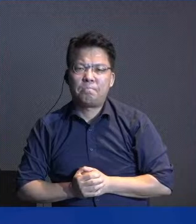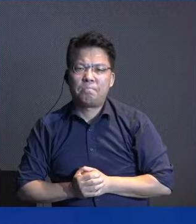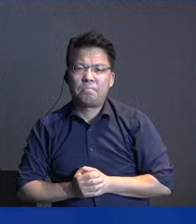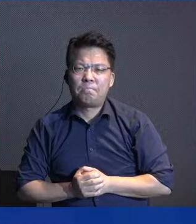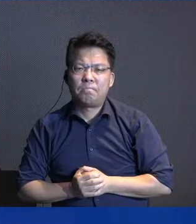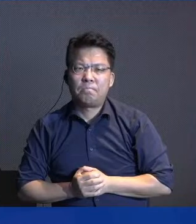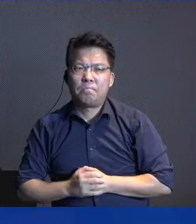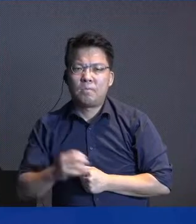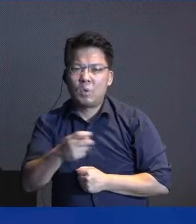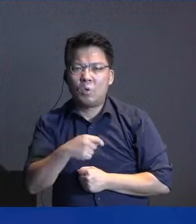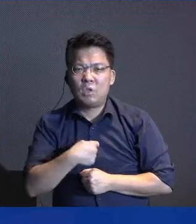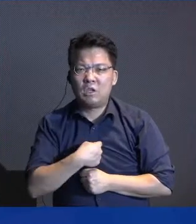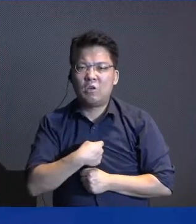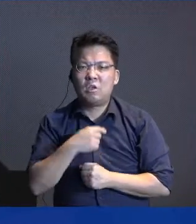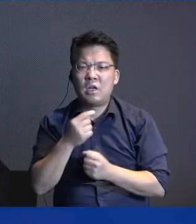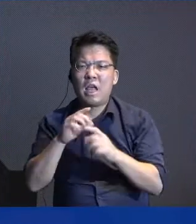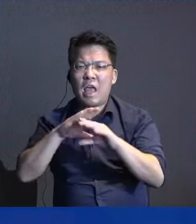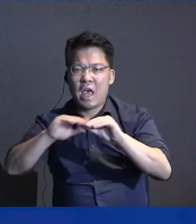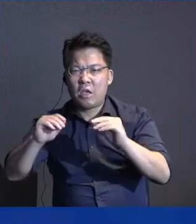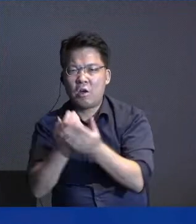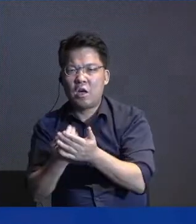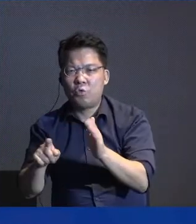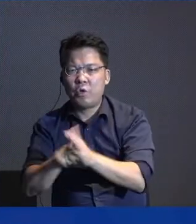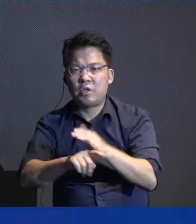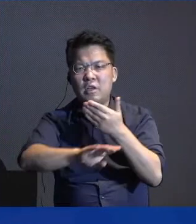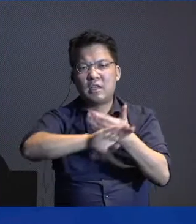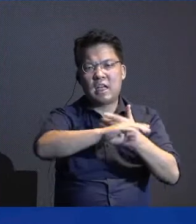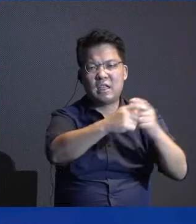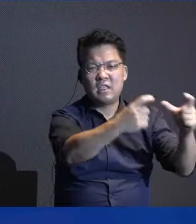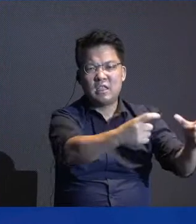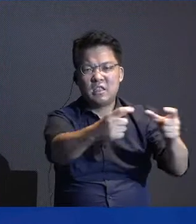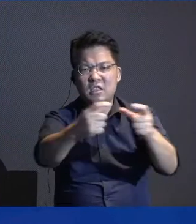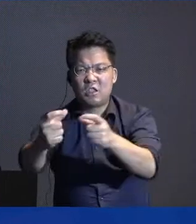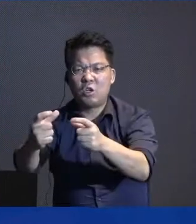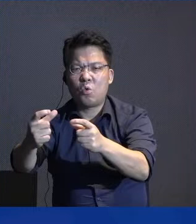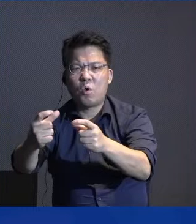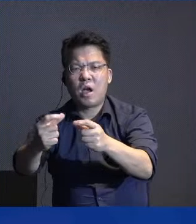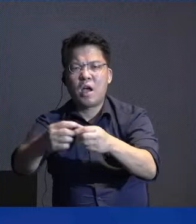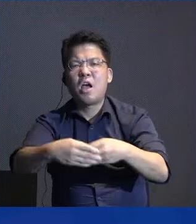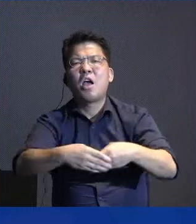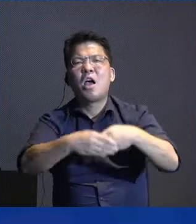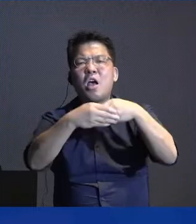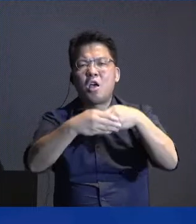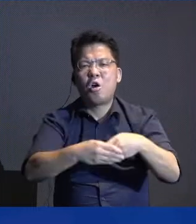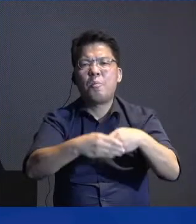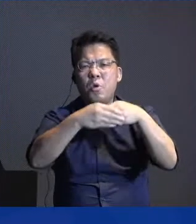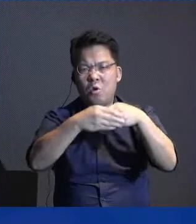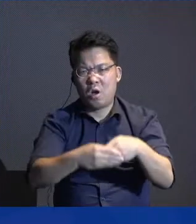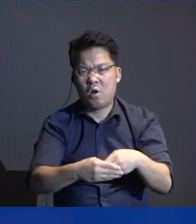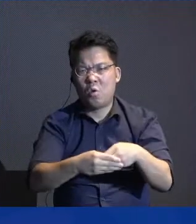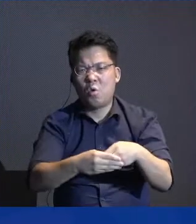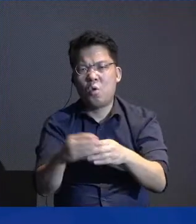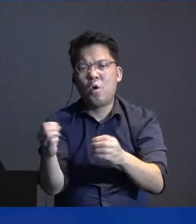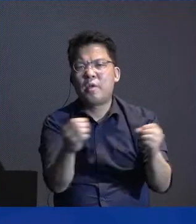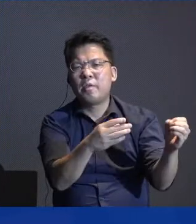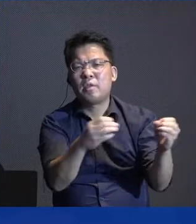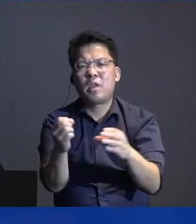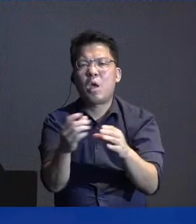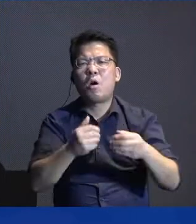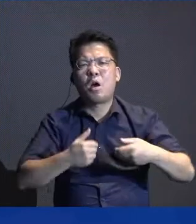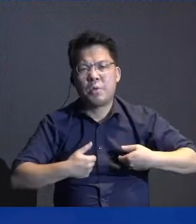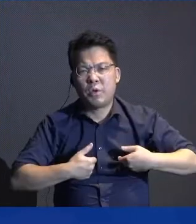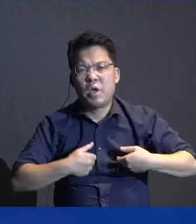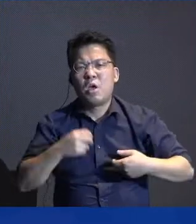this becomes very important for safeguarding mental health. Now, as I mentioned already, what are